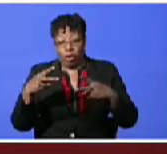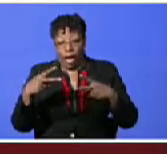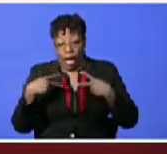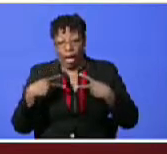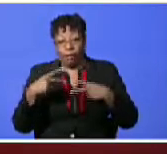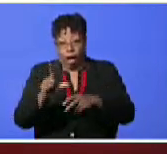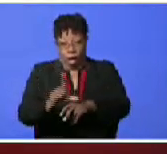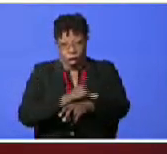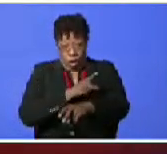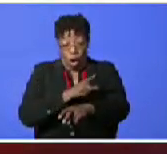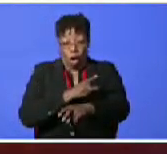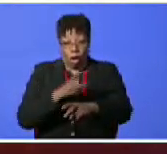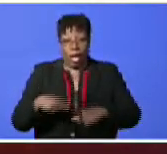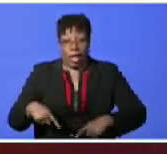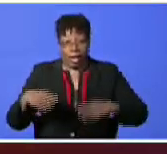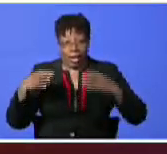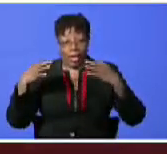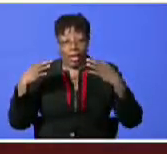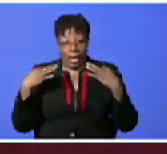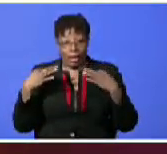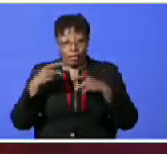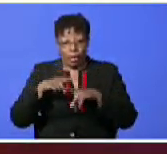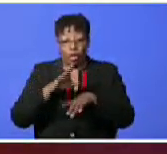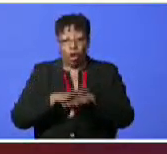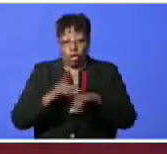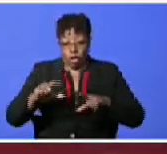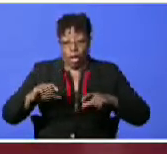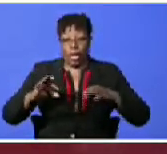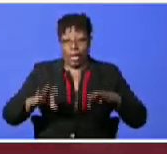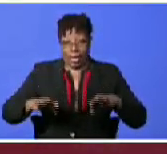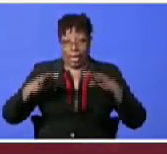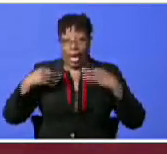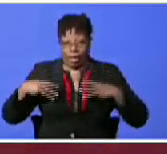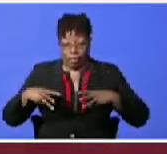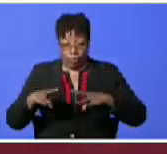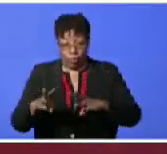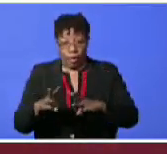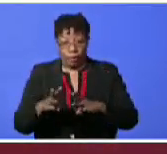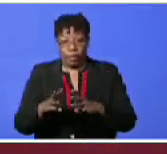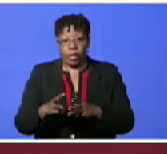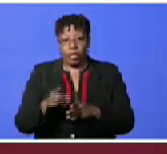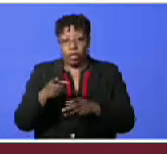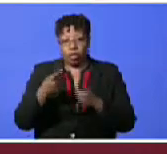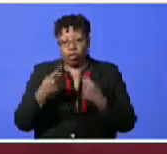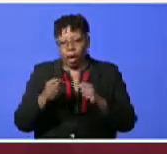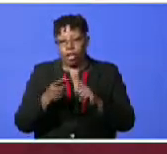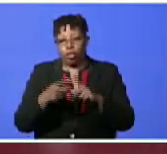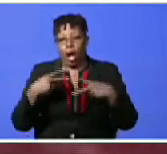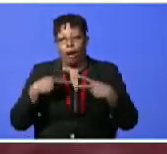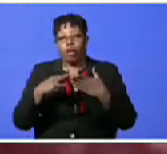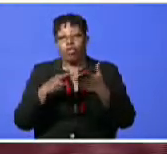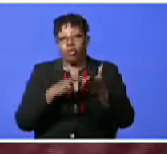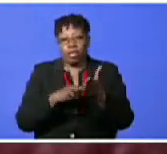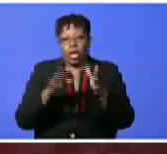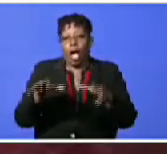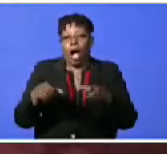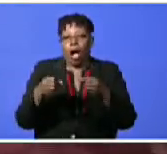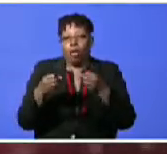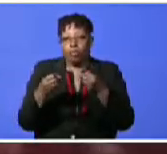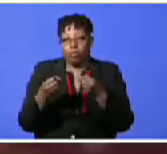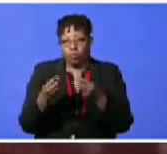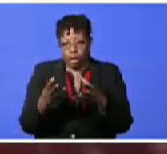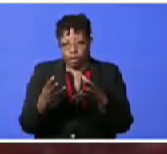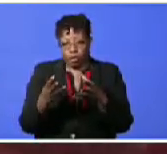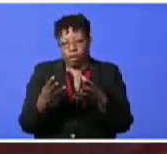of factors, including lifestyle. Smith-Mortimer says the association is attempting to start a registry to determine just how prevalent the